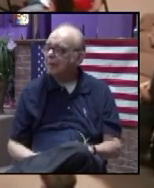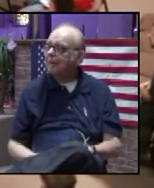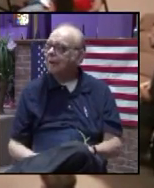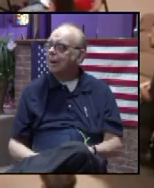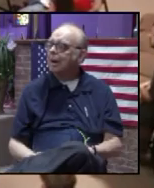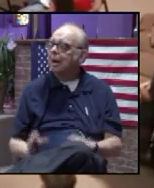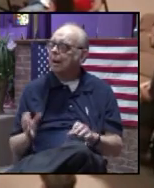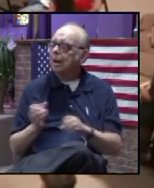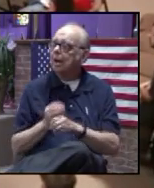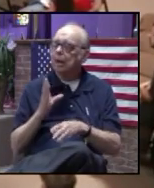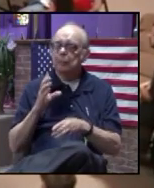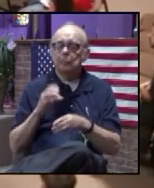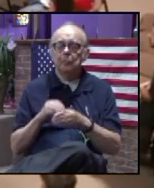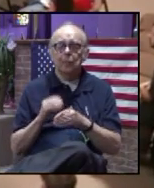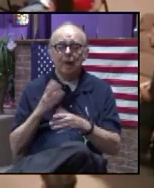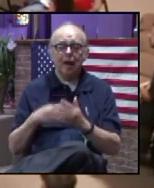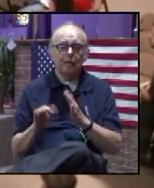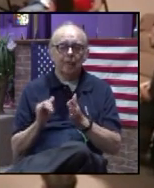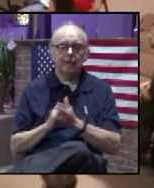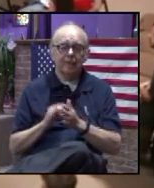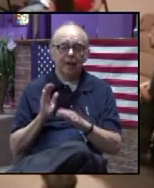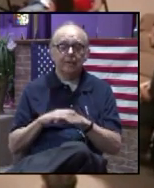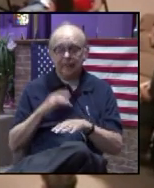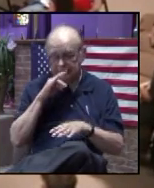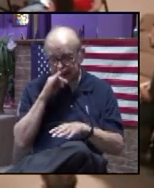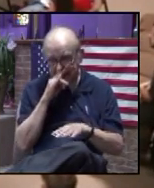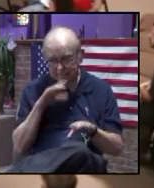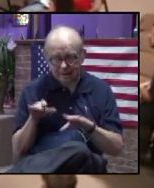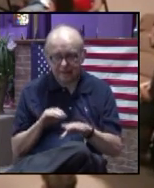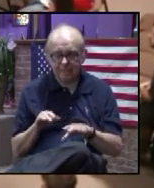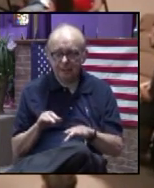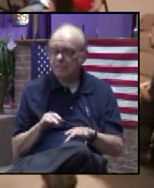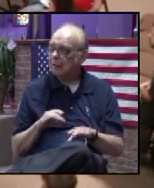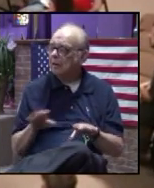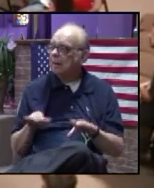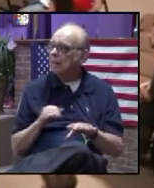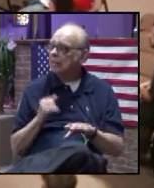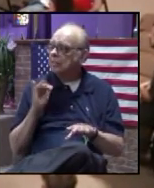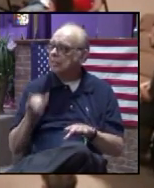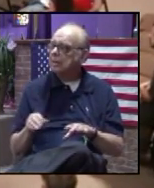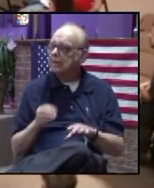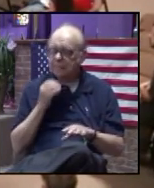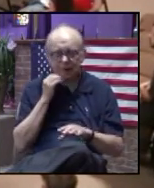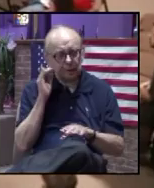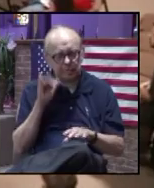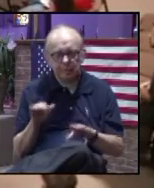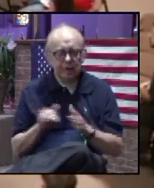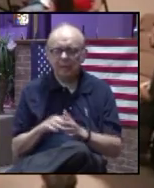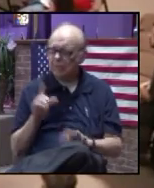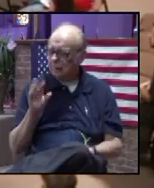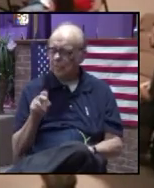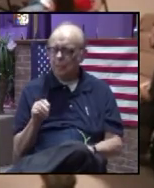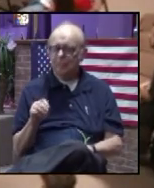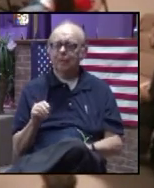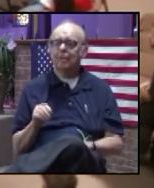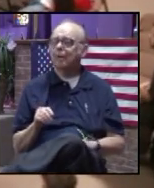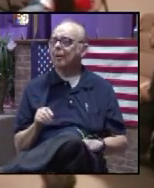We got more out of them than the kids did. I think I said that earlier. Could you have done that staying home? No.